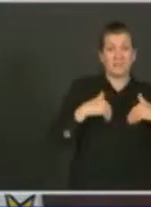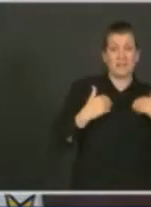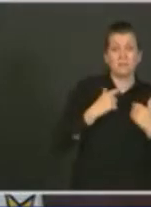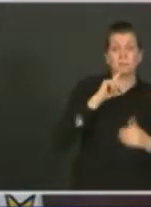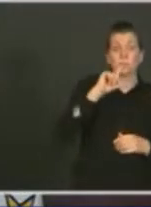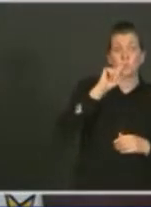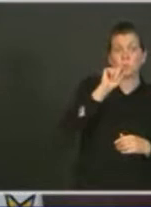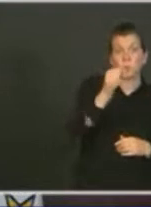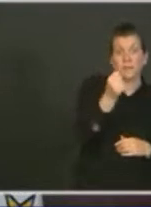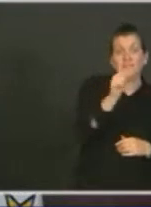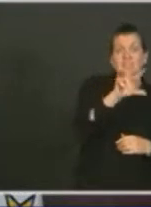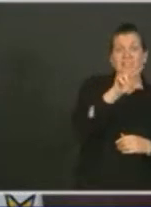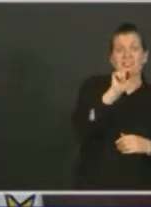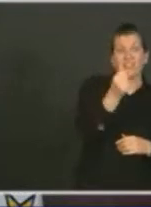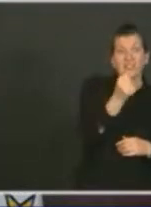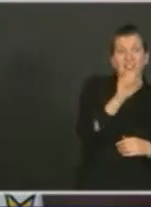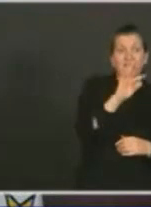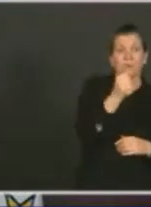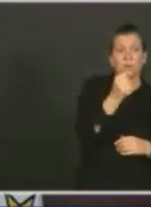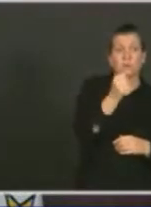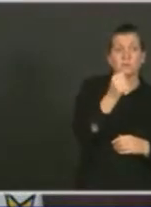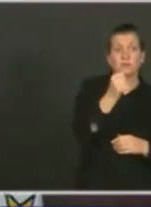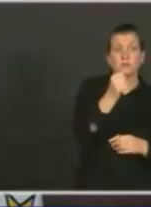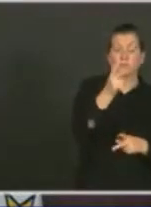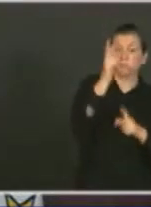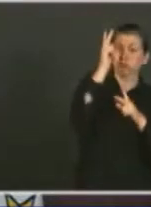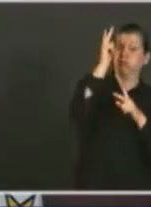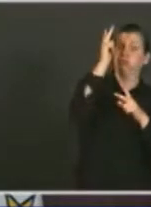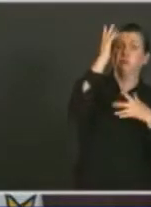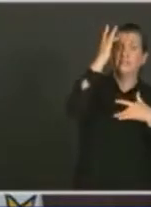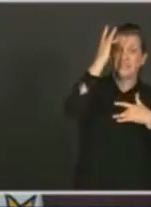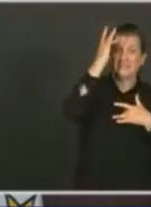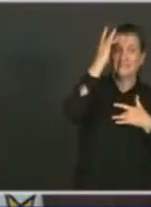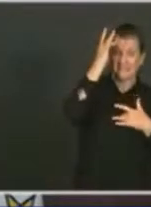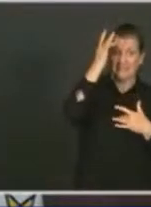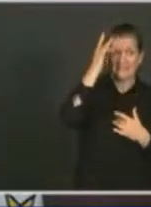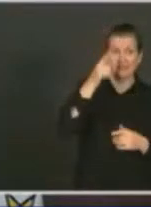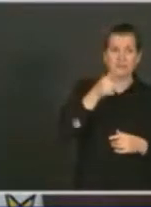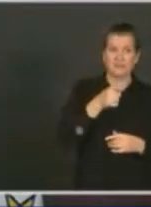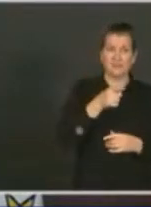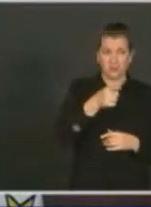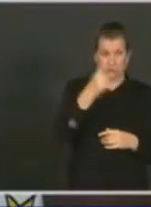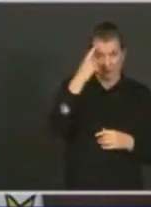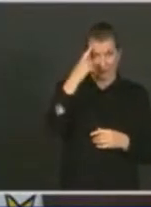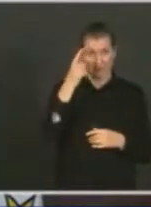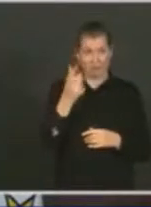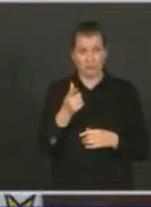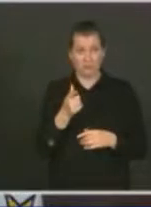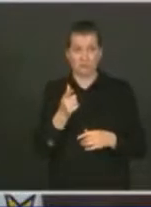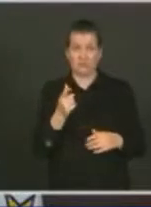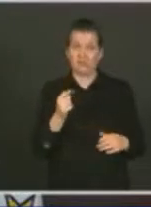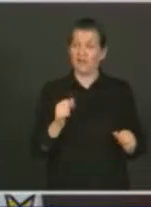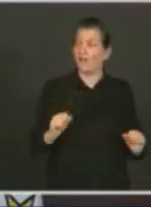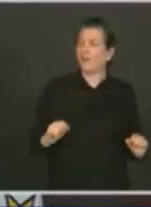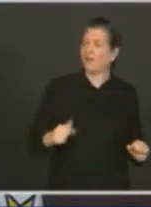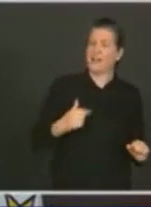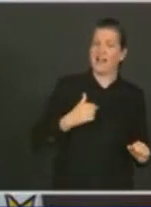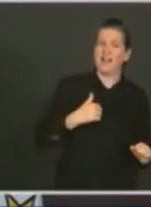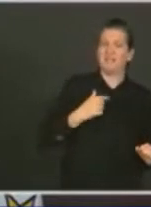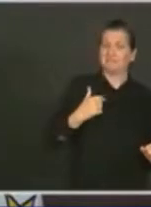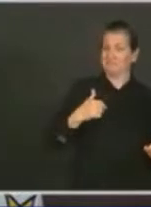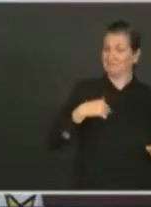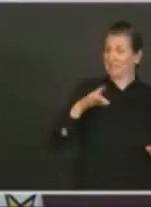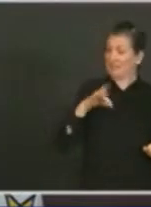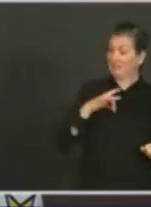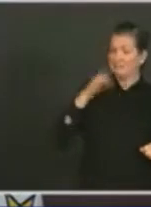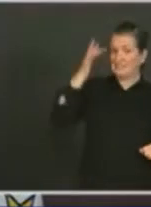who are becoming incredibly ill and ending up in the ICU. None of us is invincible. No age and no status of health is protective against this